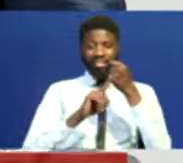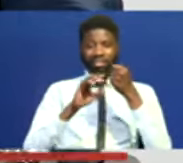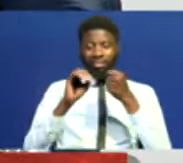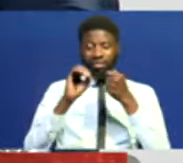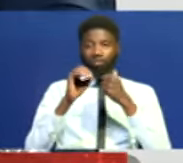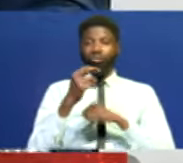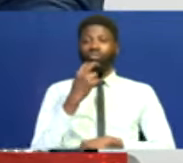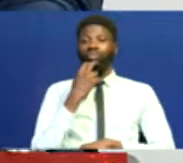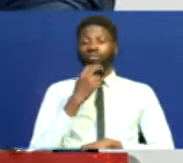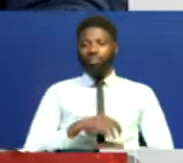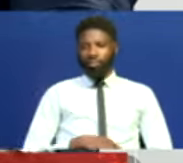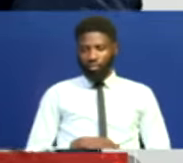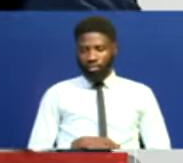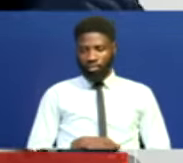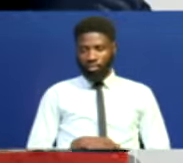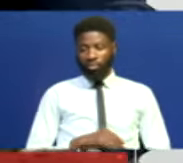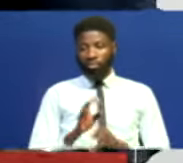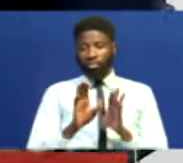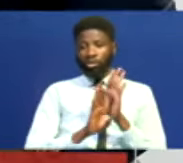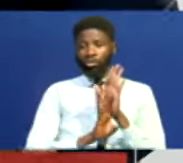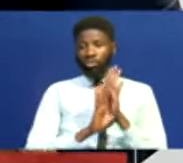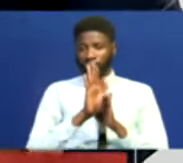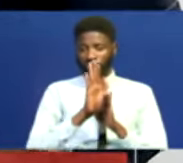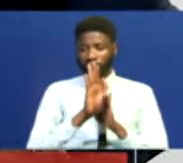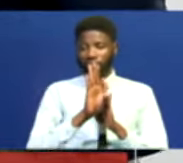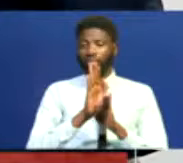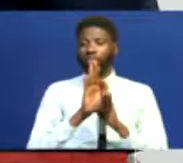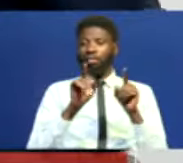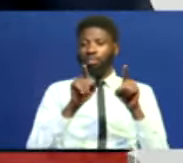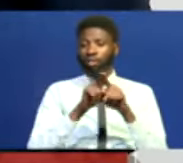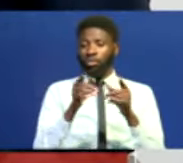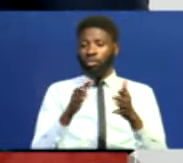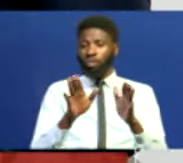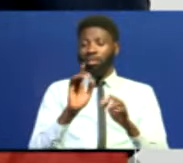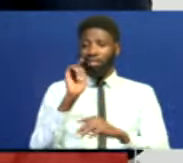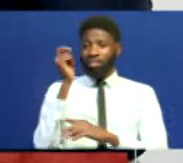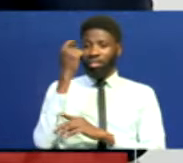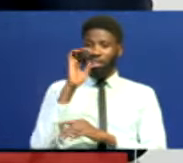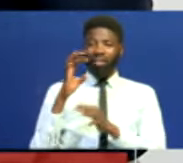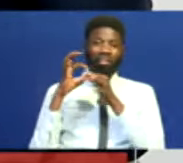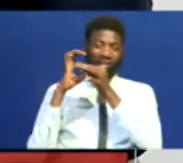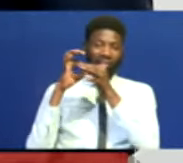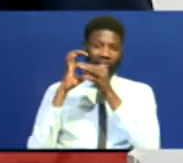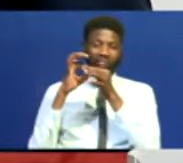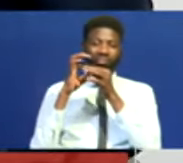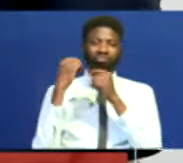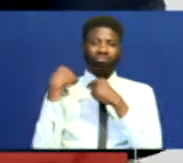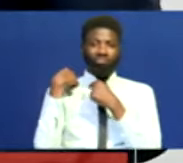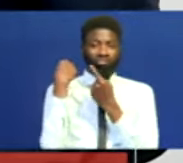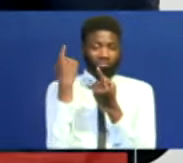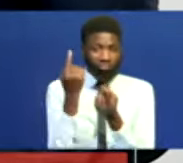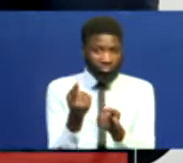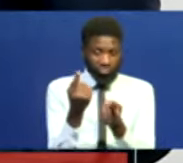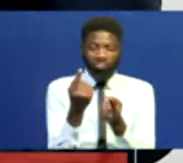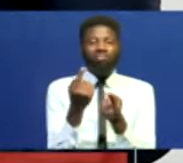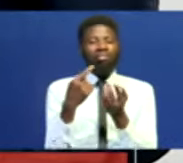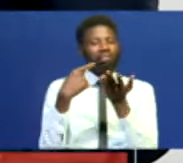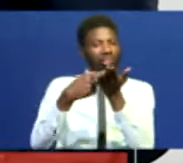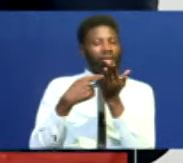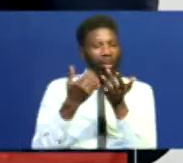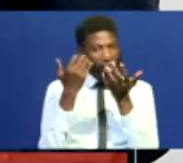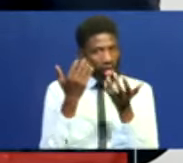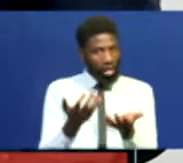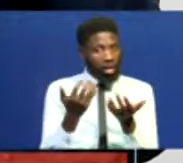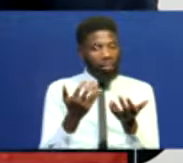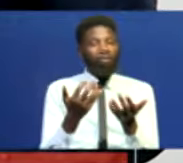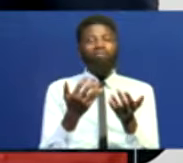The development and the direction of Kenyan pop culture has been a subject of debate over the last six decades. Part of this debate has been